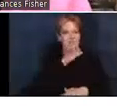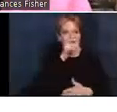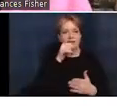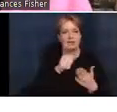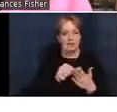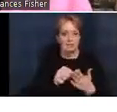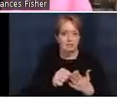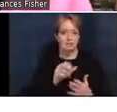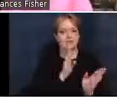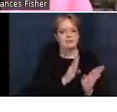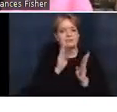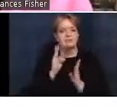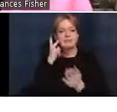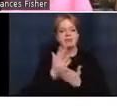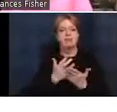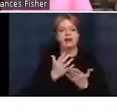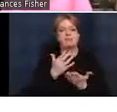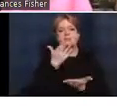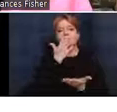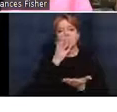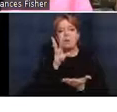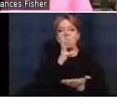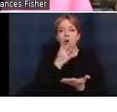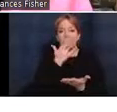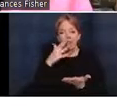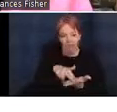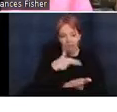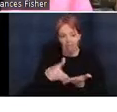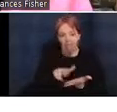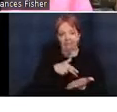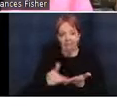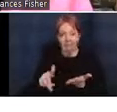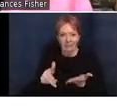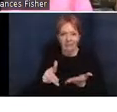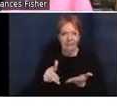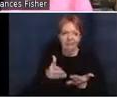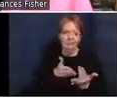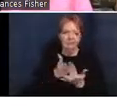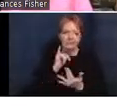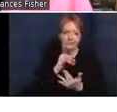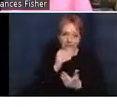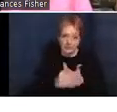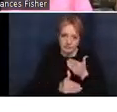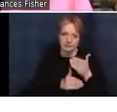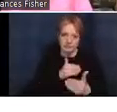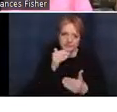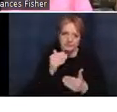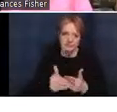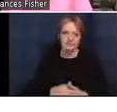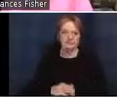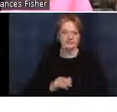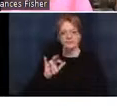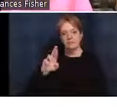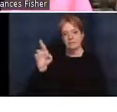some watercolors of similar sort of going through the steps that she had. And the far right was another one of